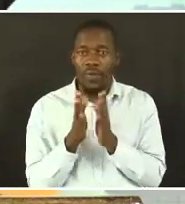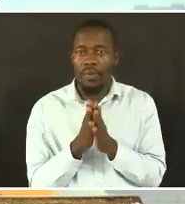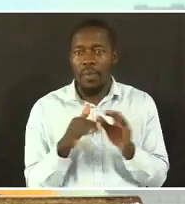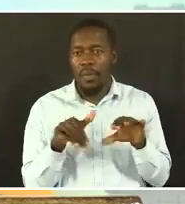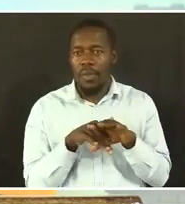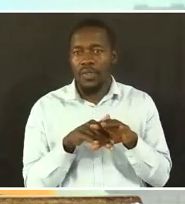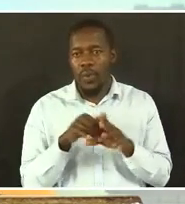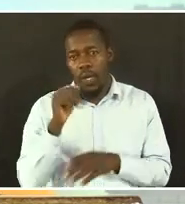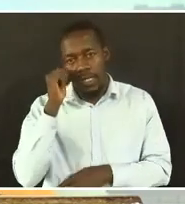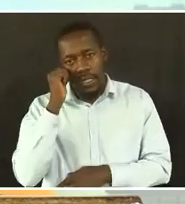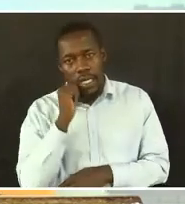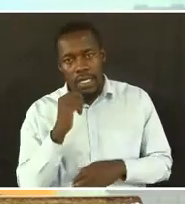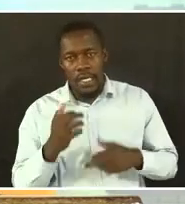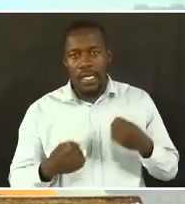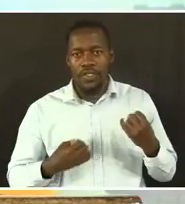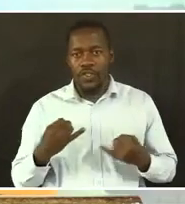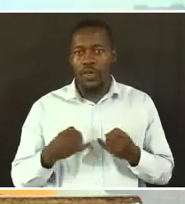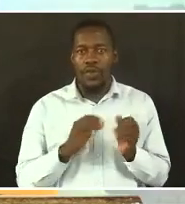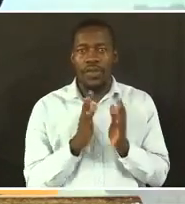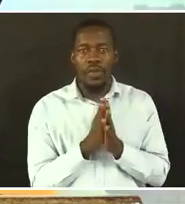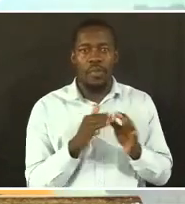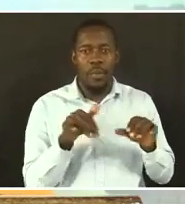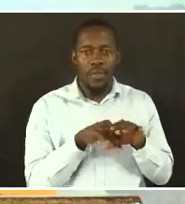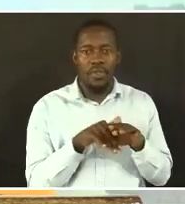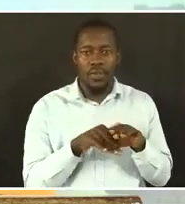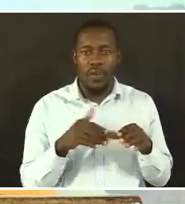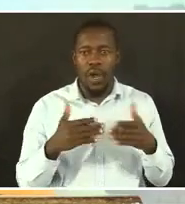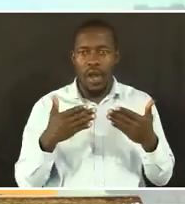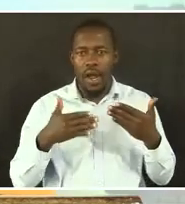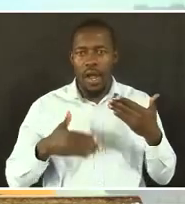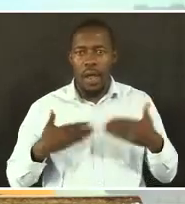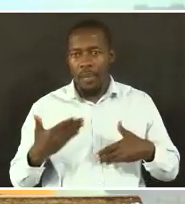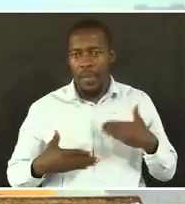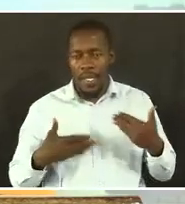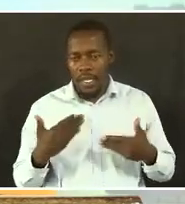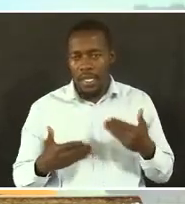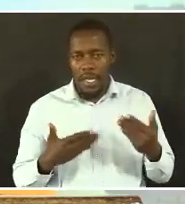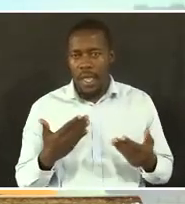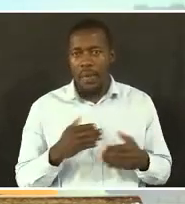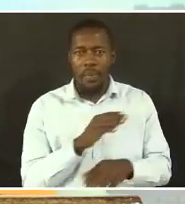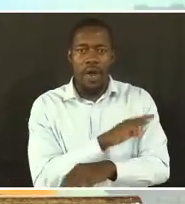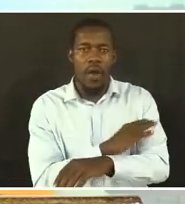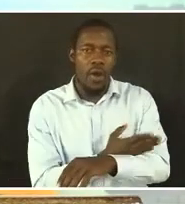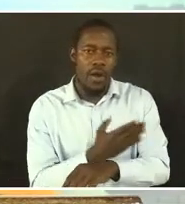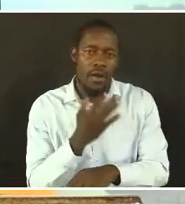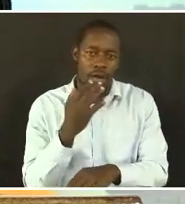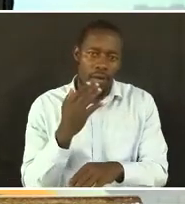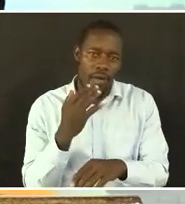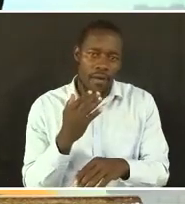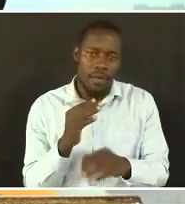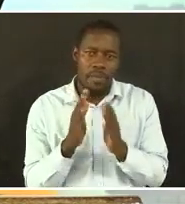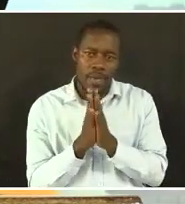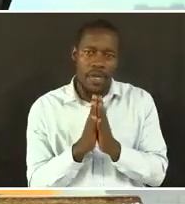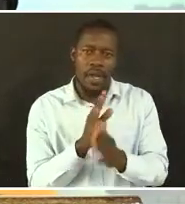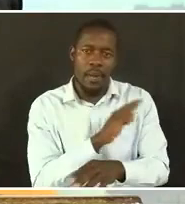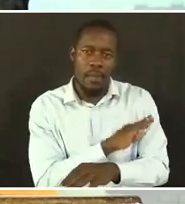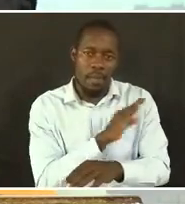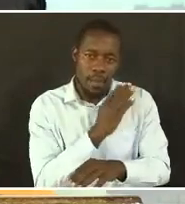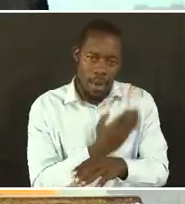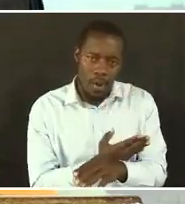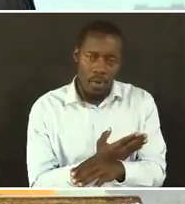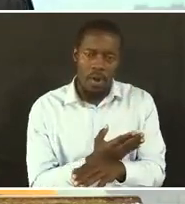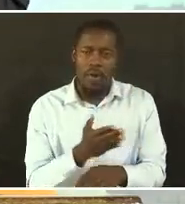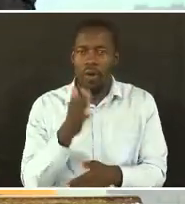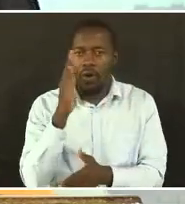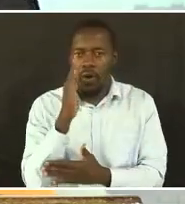rejoice. Accompanied by the power of persuasion. The power of prayer. And the power of the love of